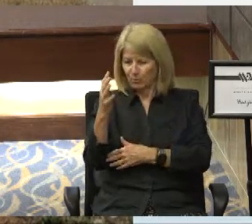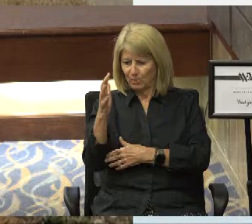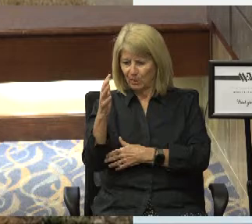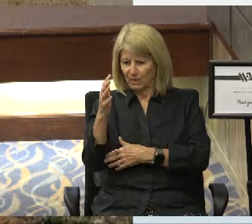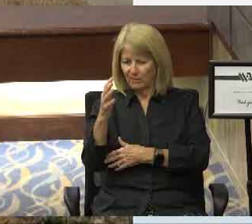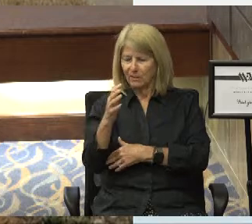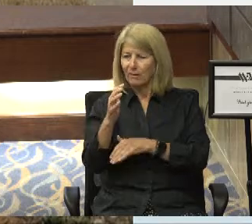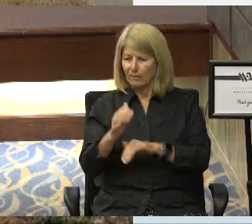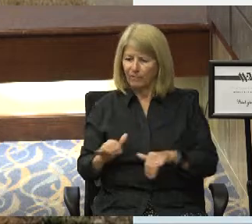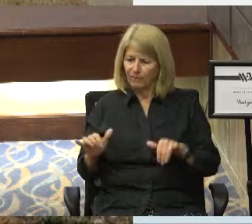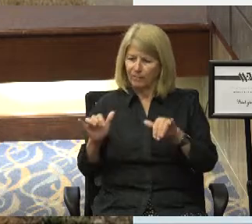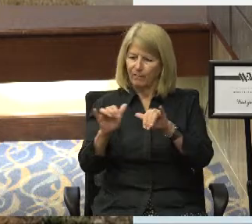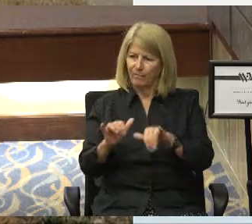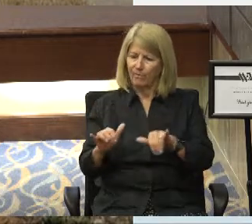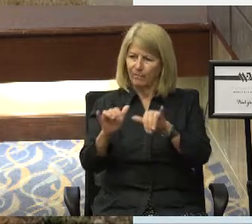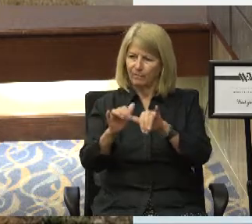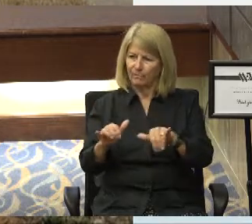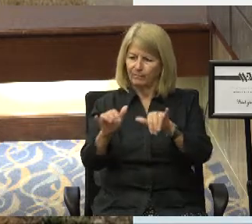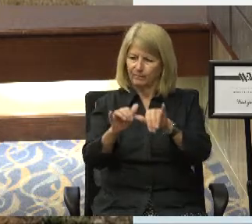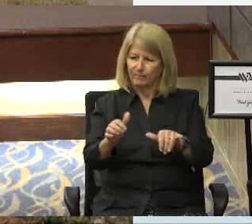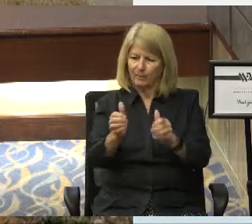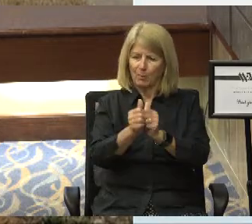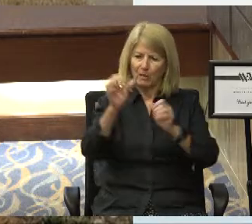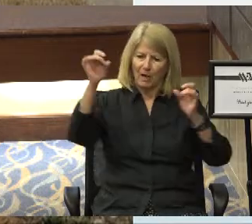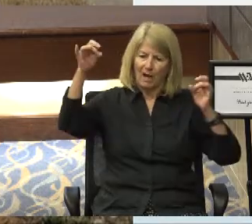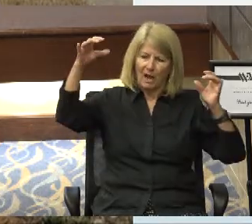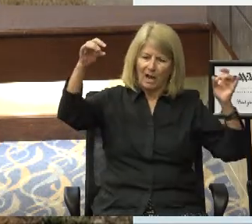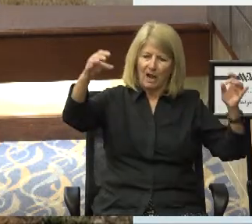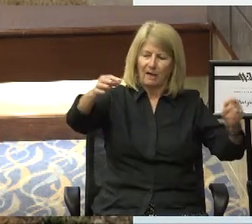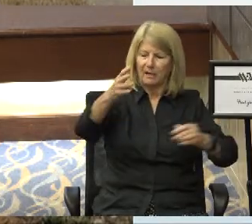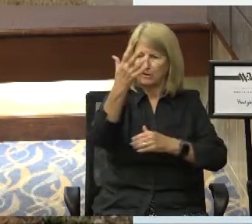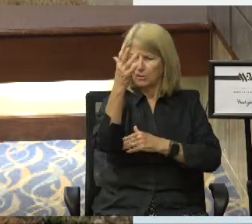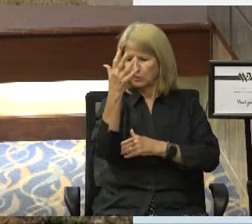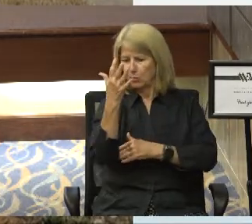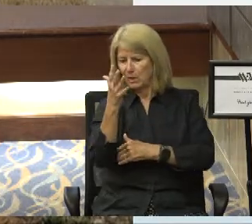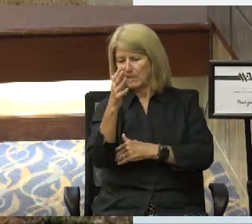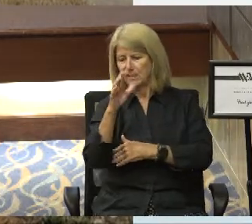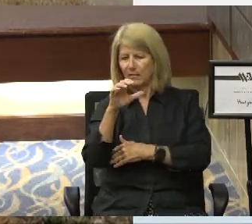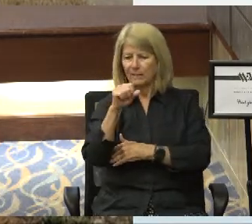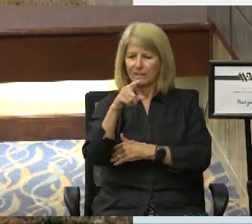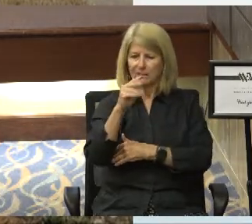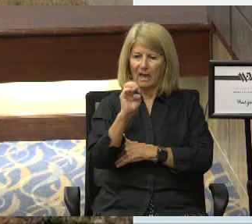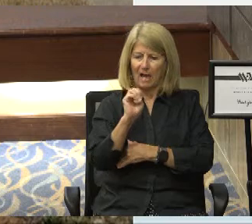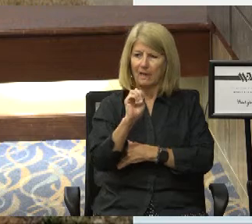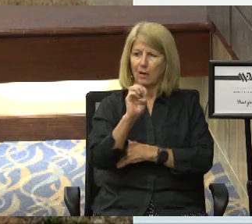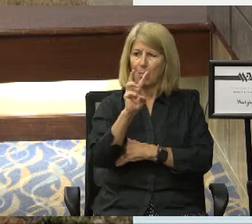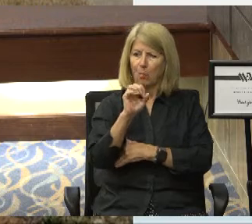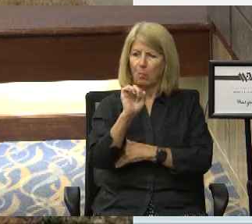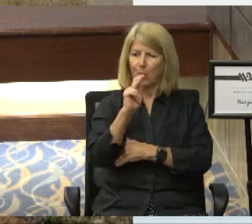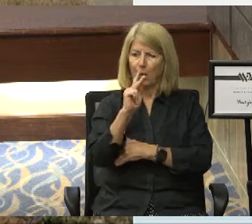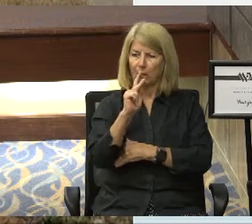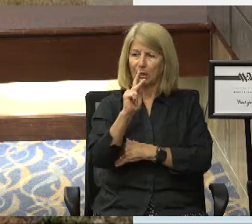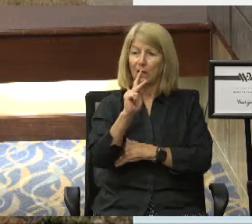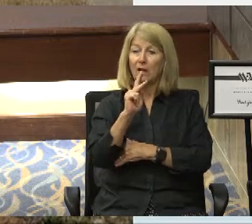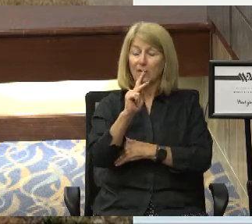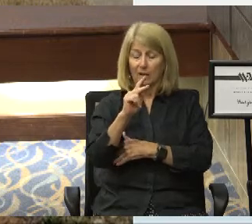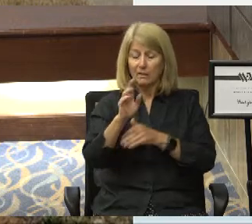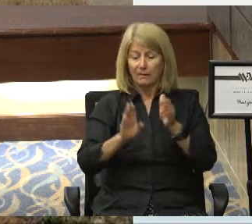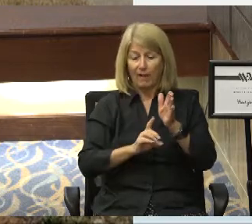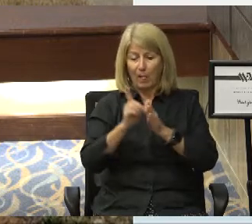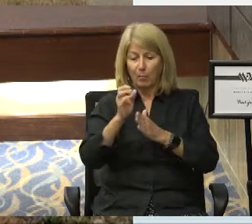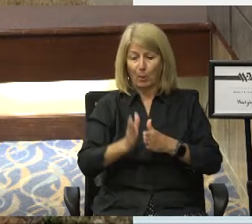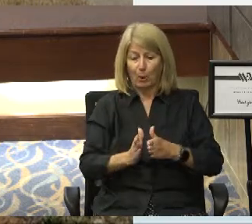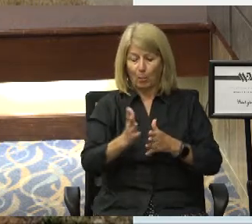downtown streetscape with the lighting and the trees and the wide sidewalk. And so the developer would like to do something consistent with